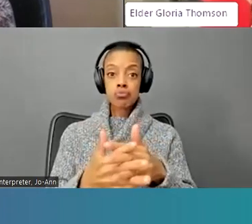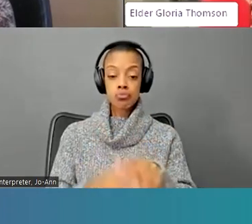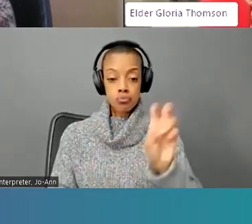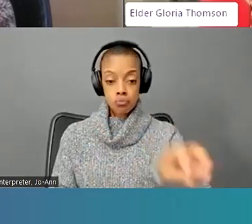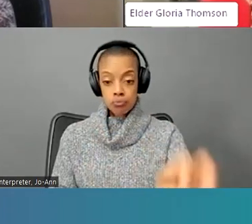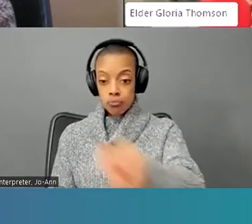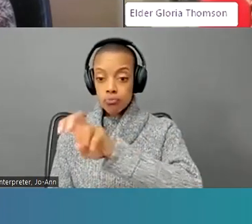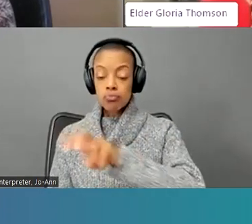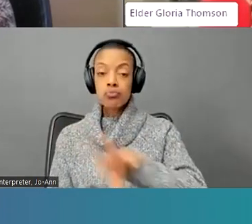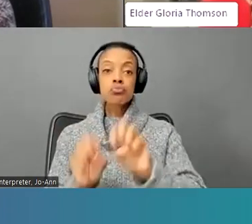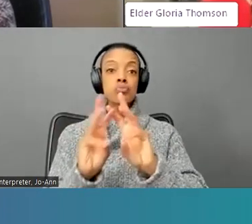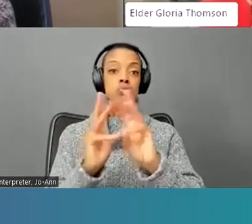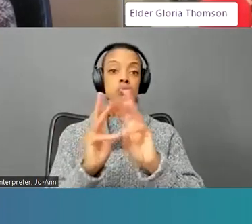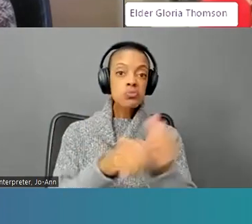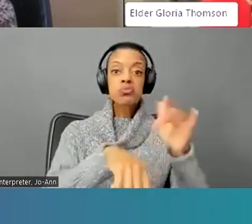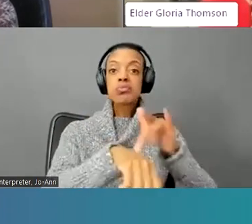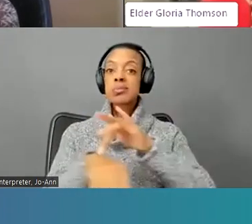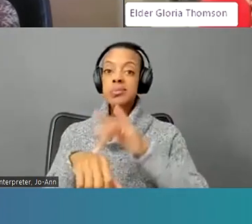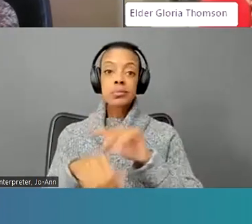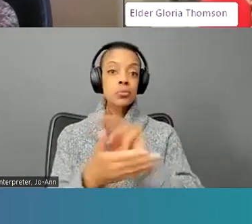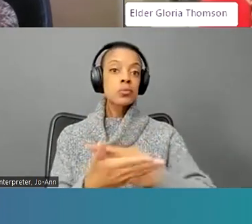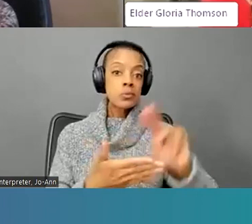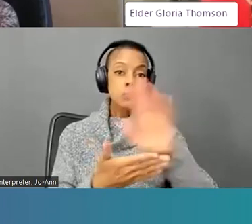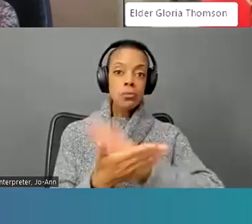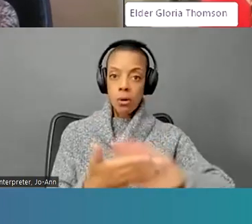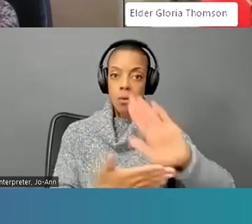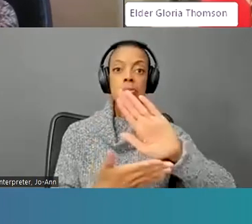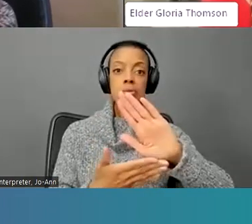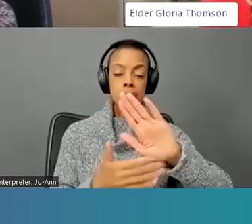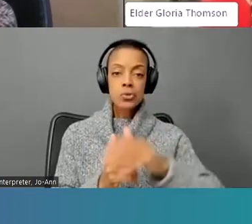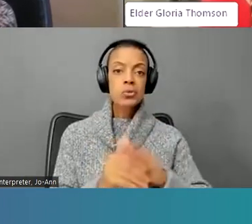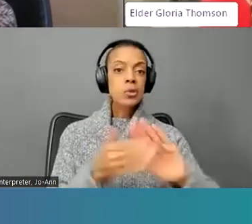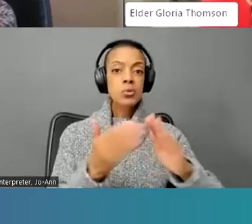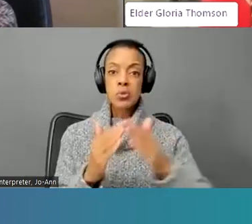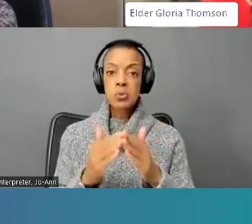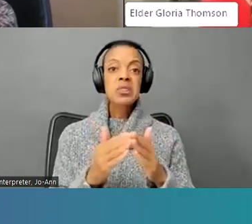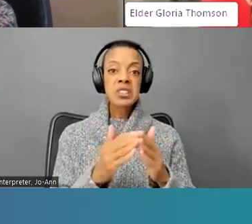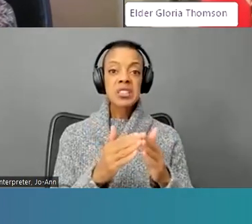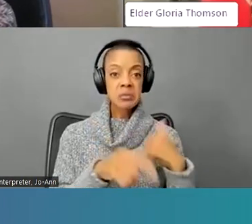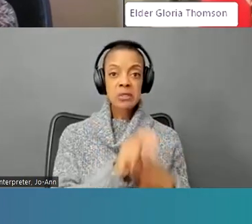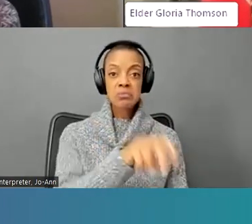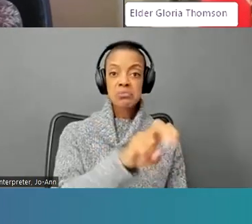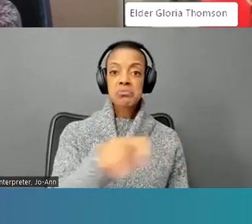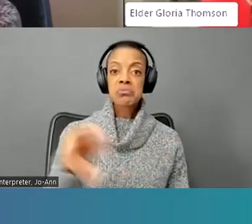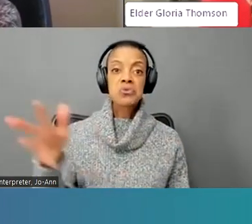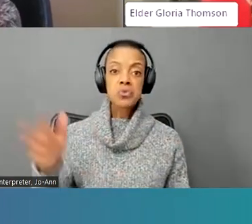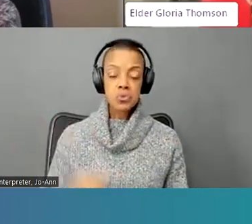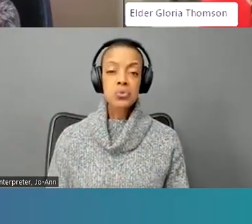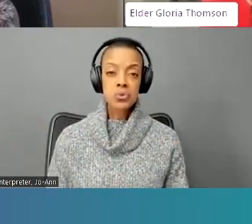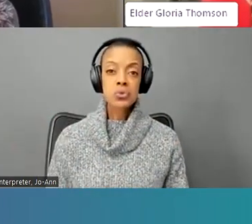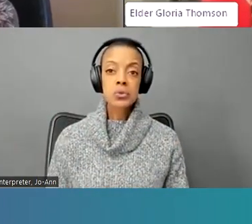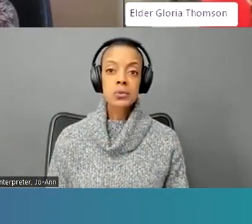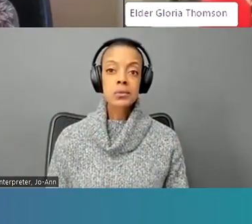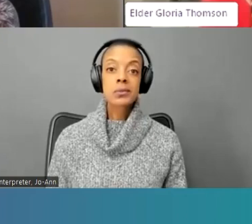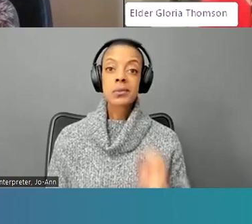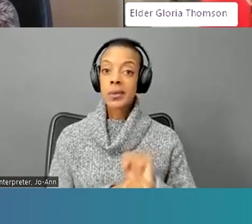for different universities and colleges, different communities. And I worked at